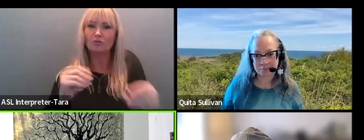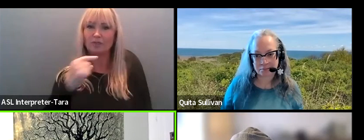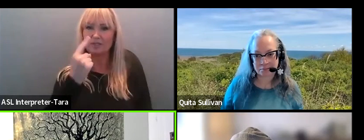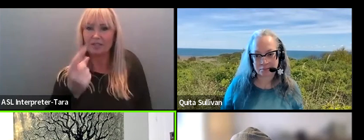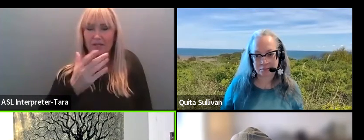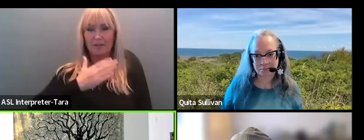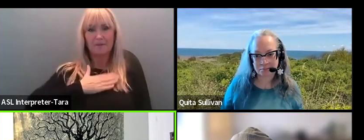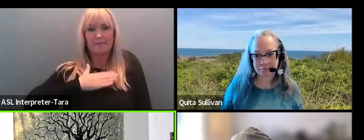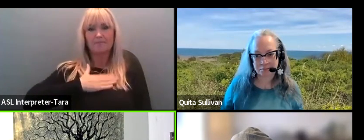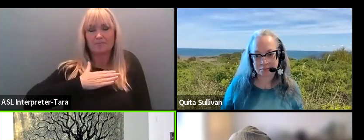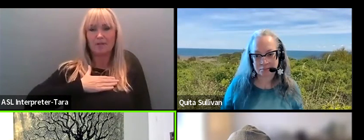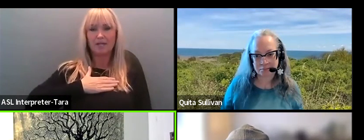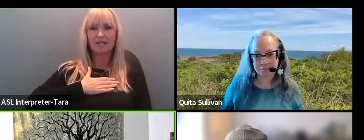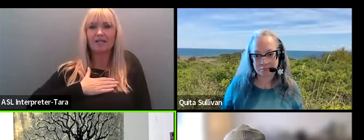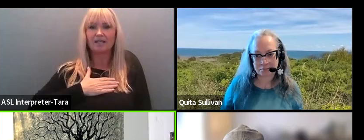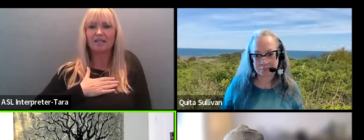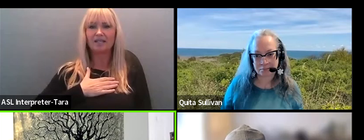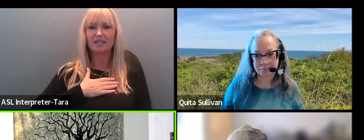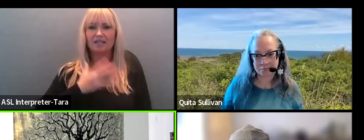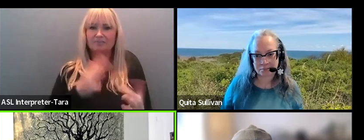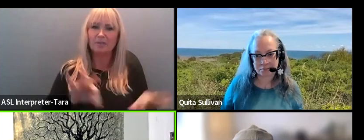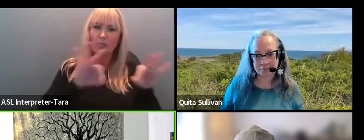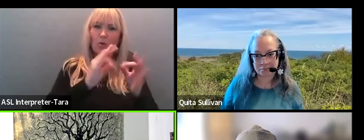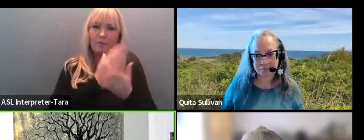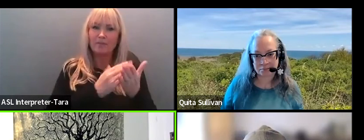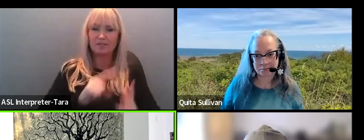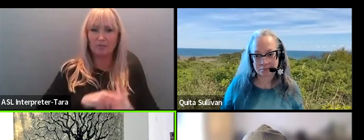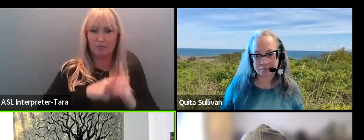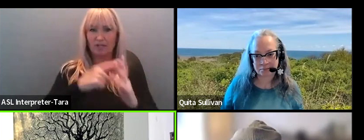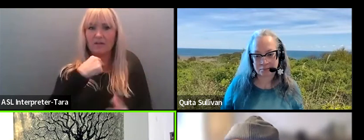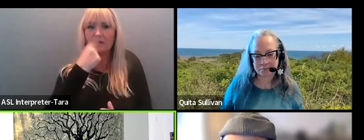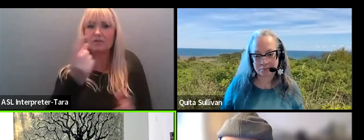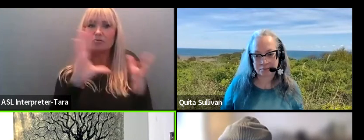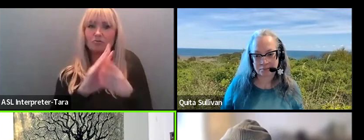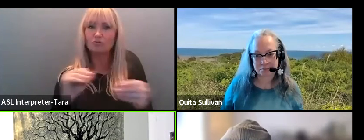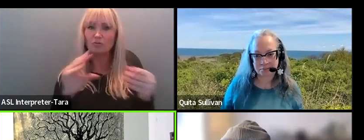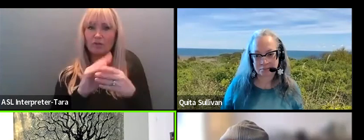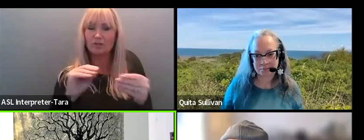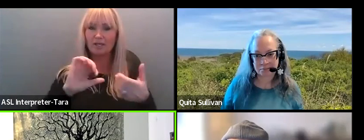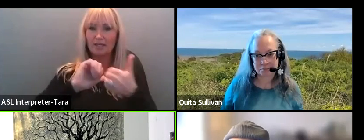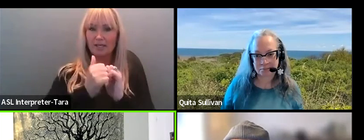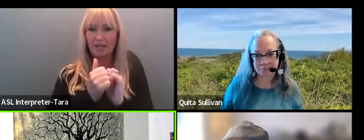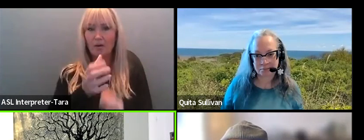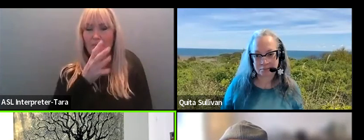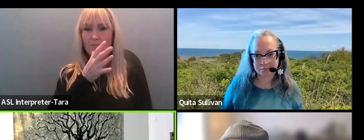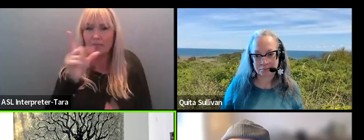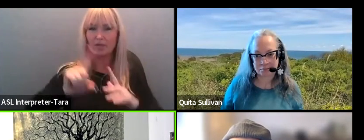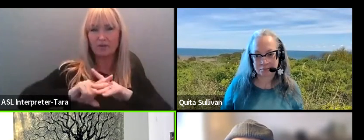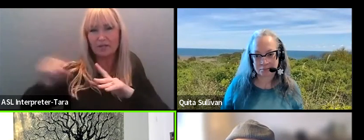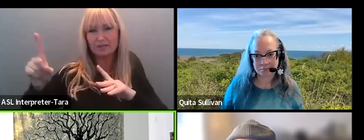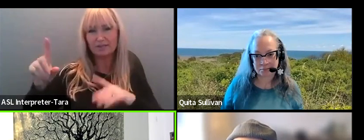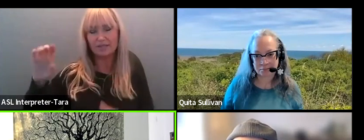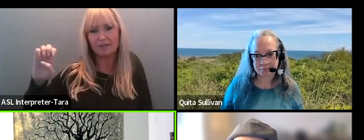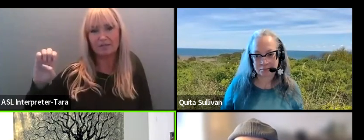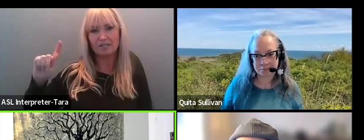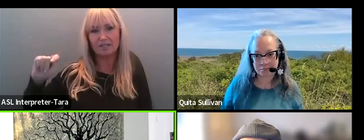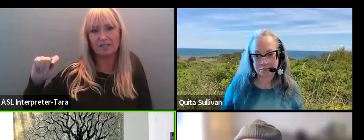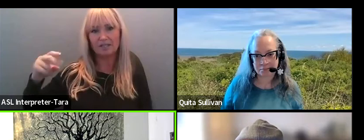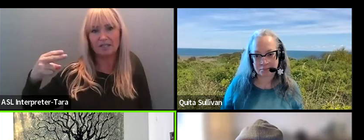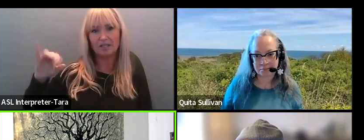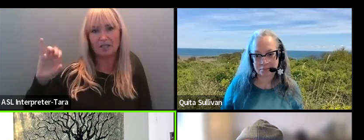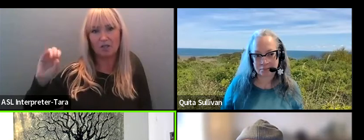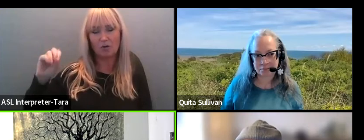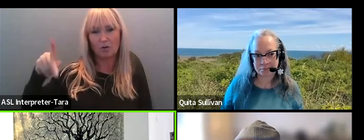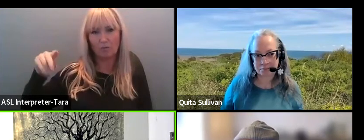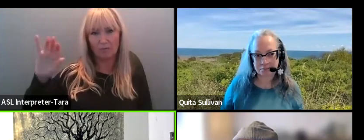piece in the beginning was, I'm basically telling the story of how my mother escaped Ethiopia during the dictatorship.